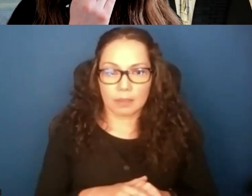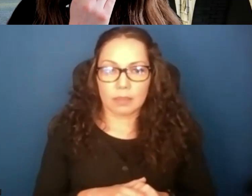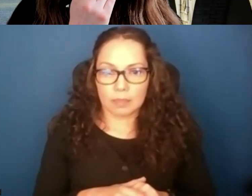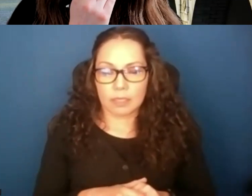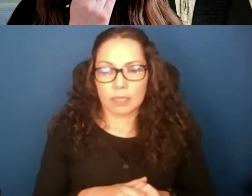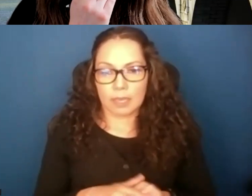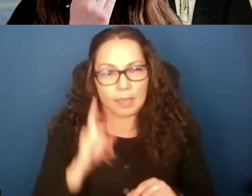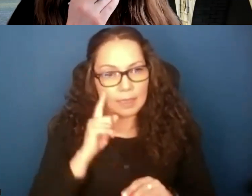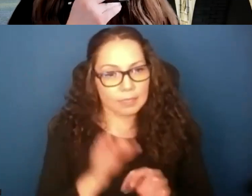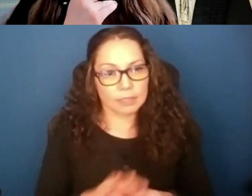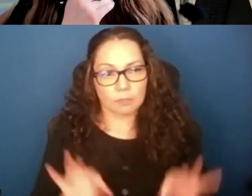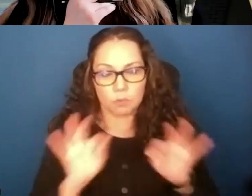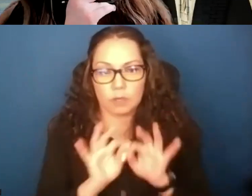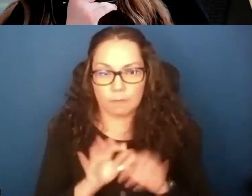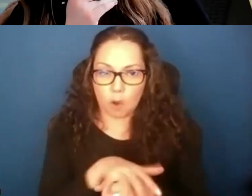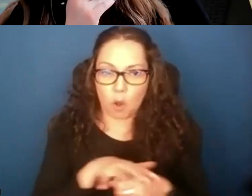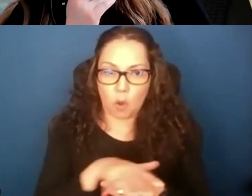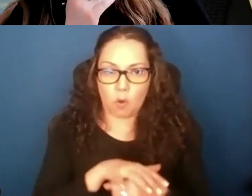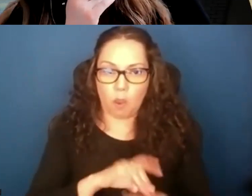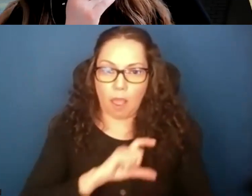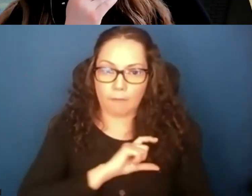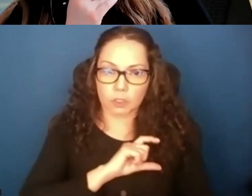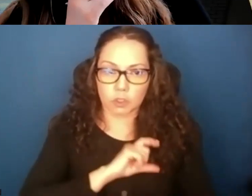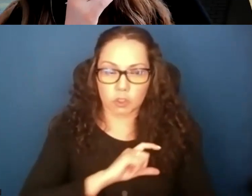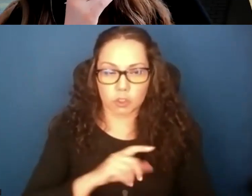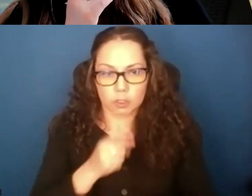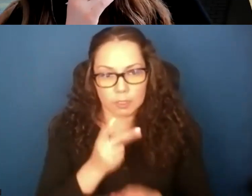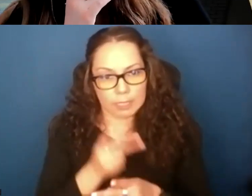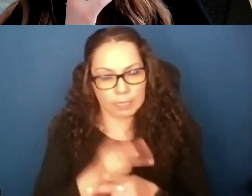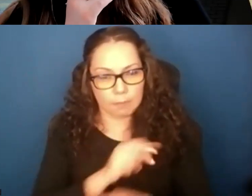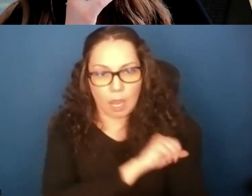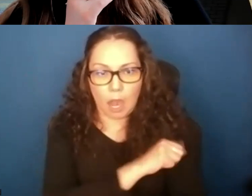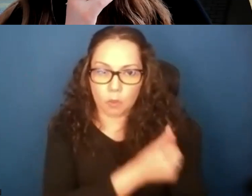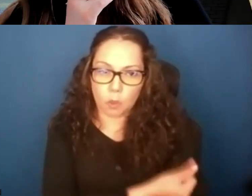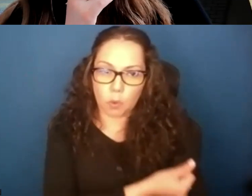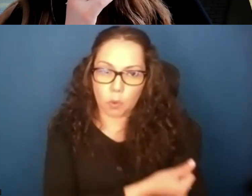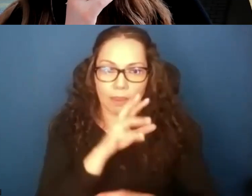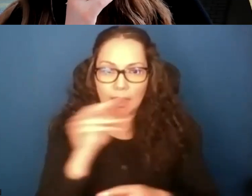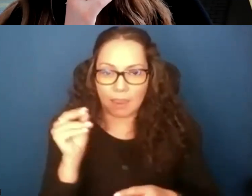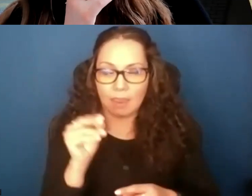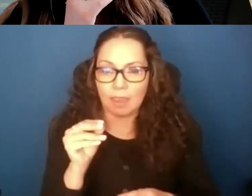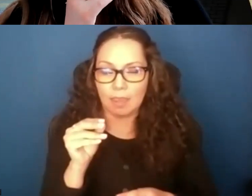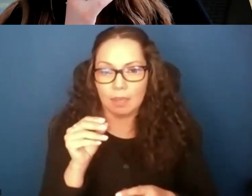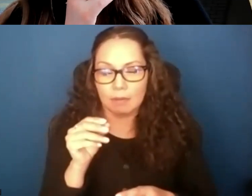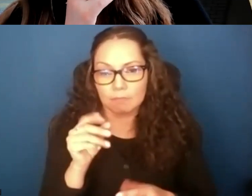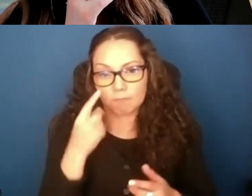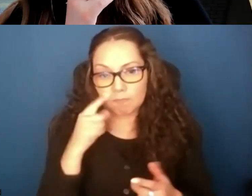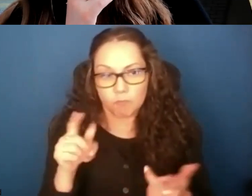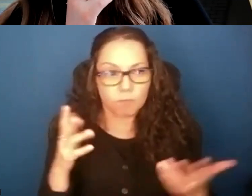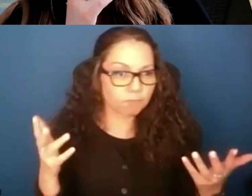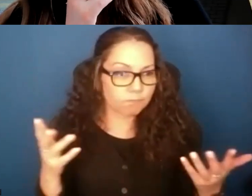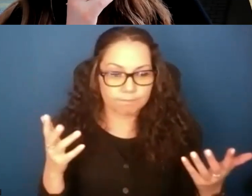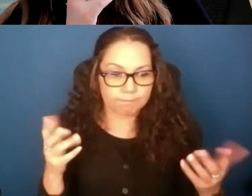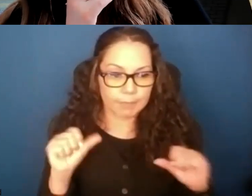officers to maintain their authority and their nimbleness in order to, uh, be able